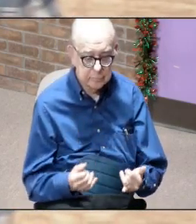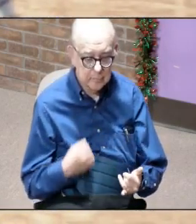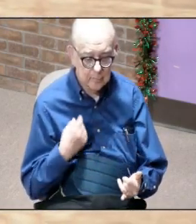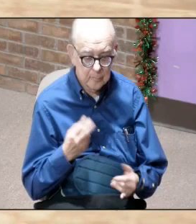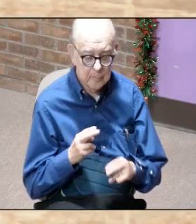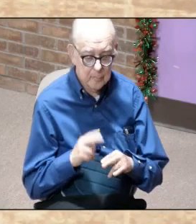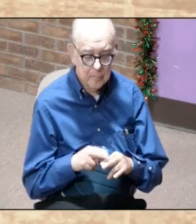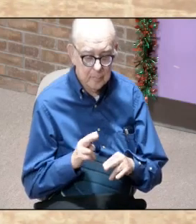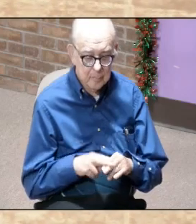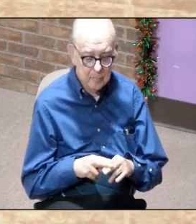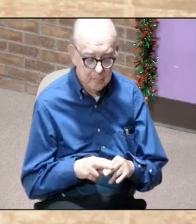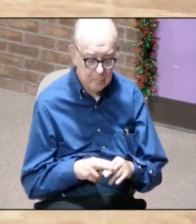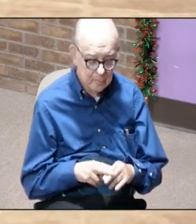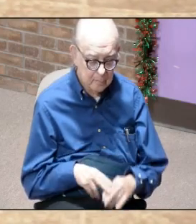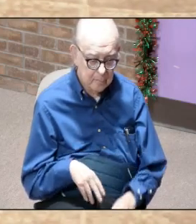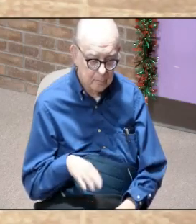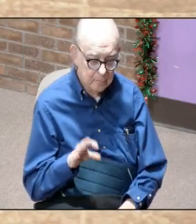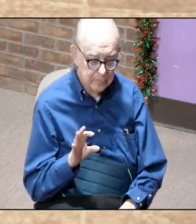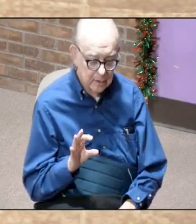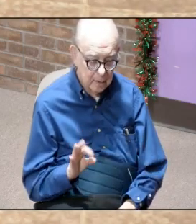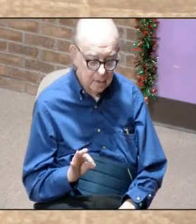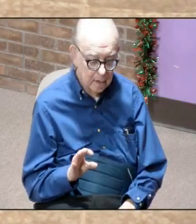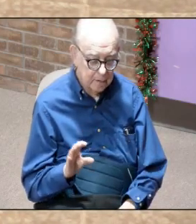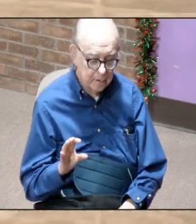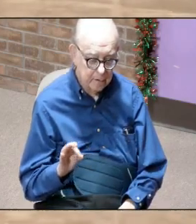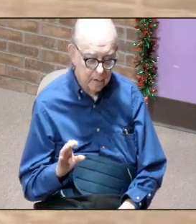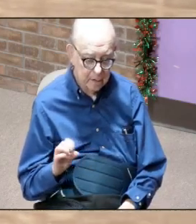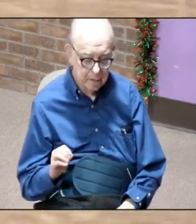we're sitting at 999,000.